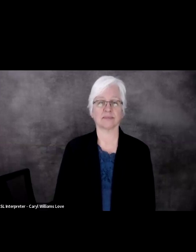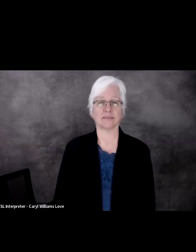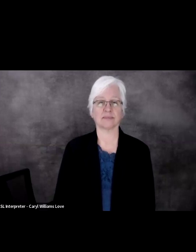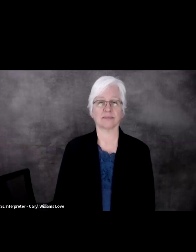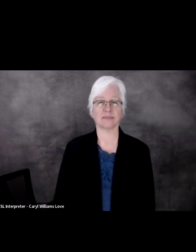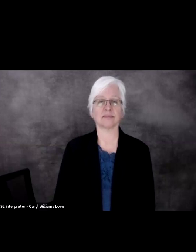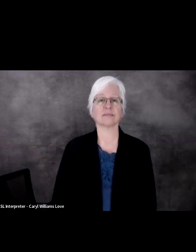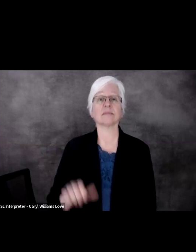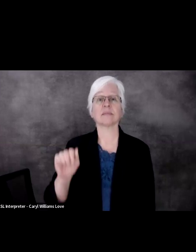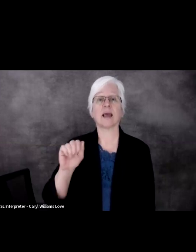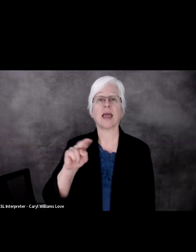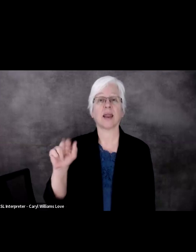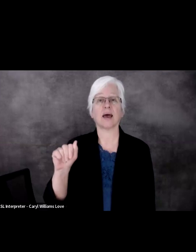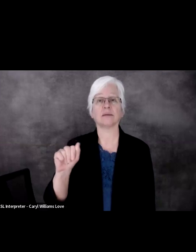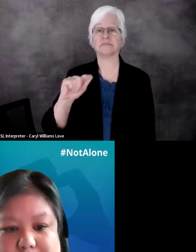Anna.